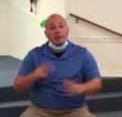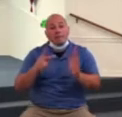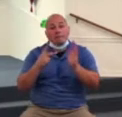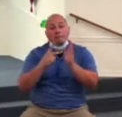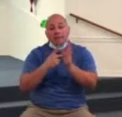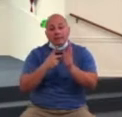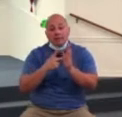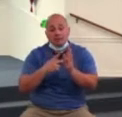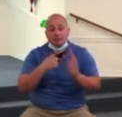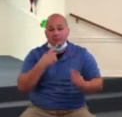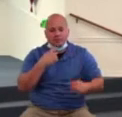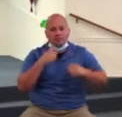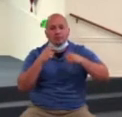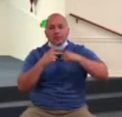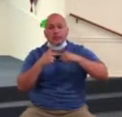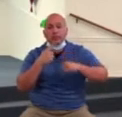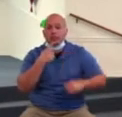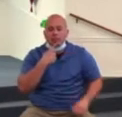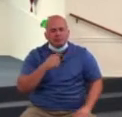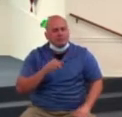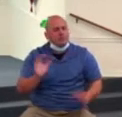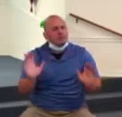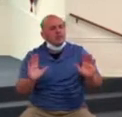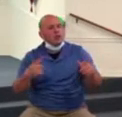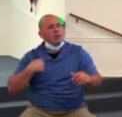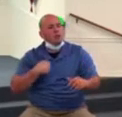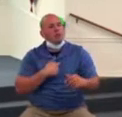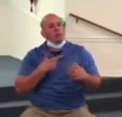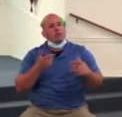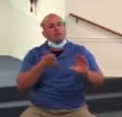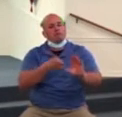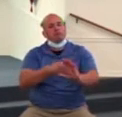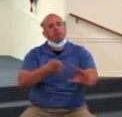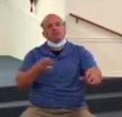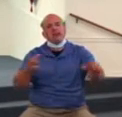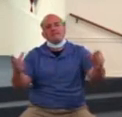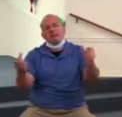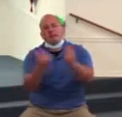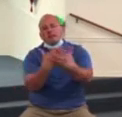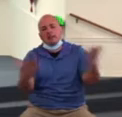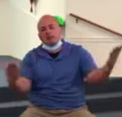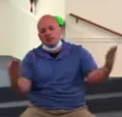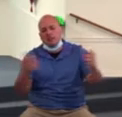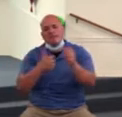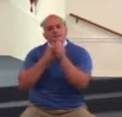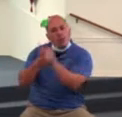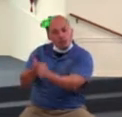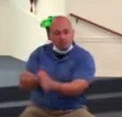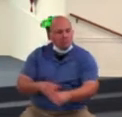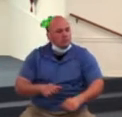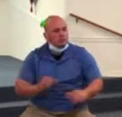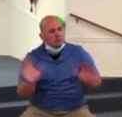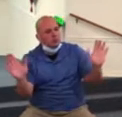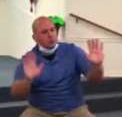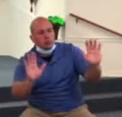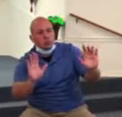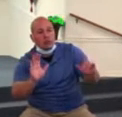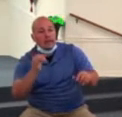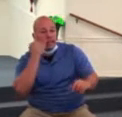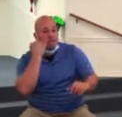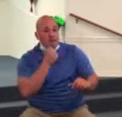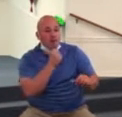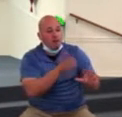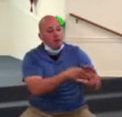all we had to follow you." "Truly I tell you," Jesus said to them, "no one who has left home or